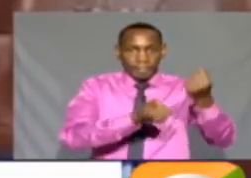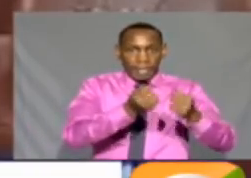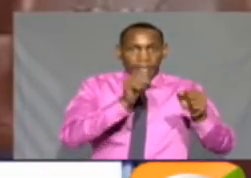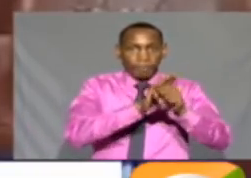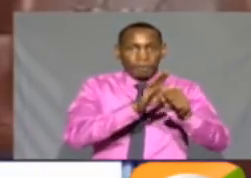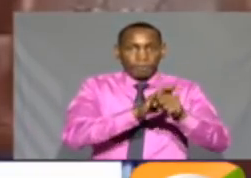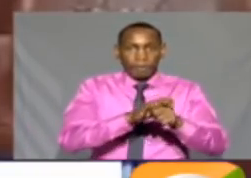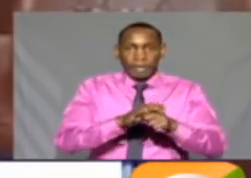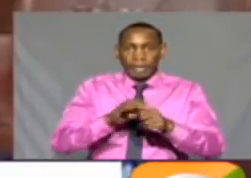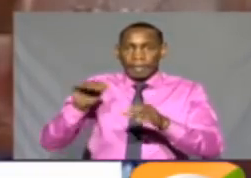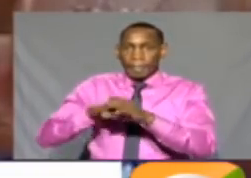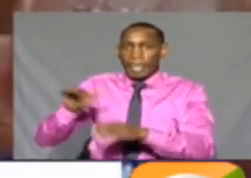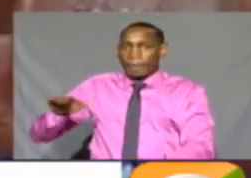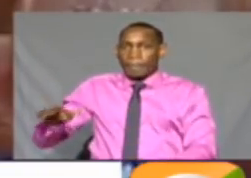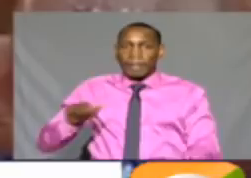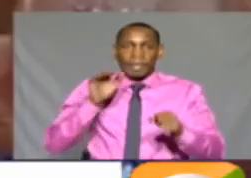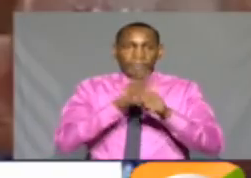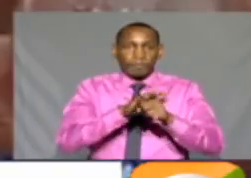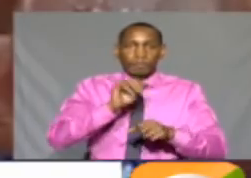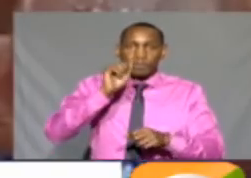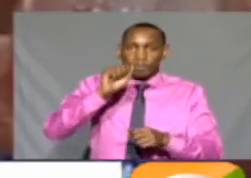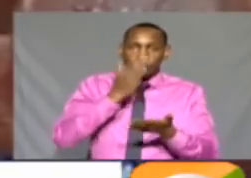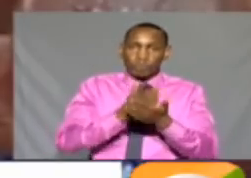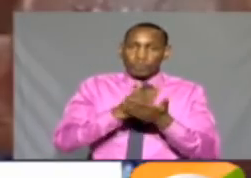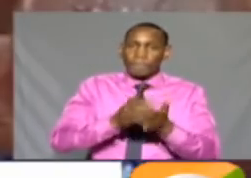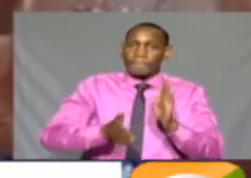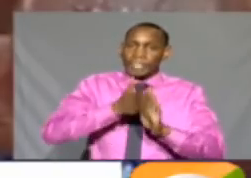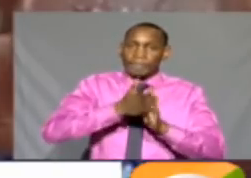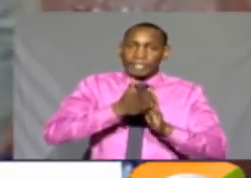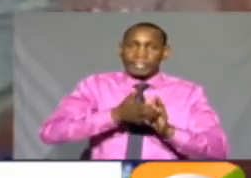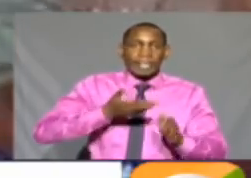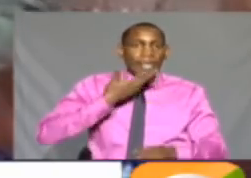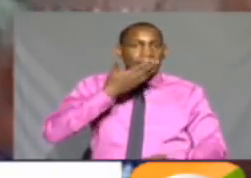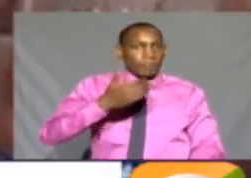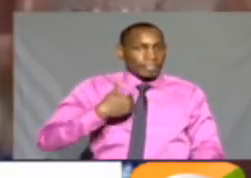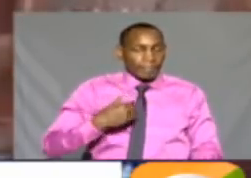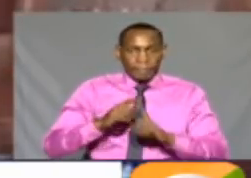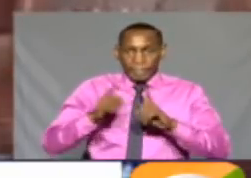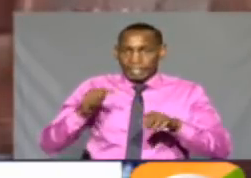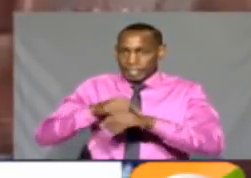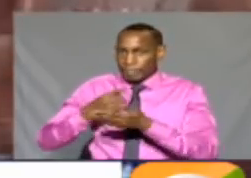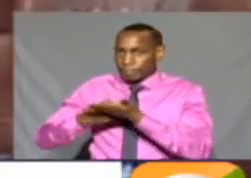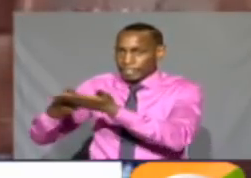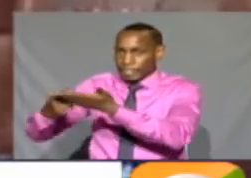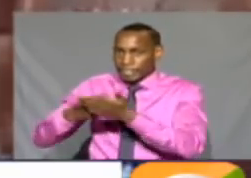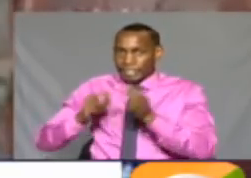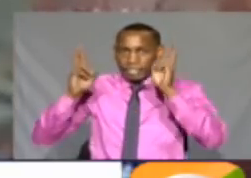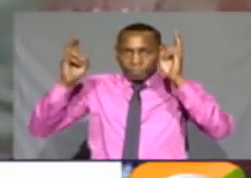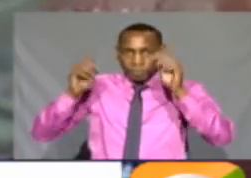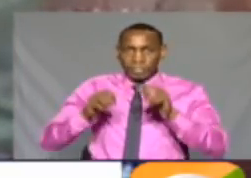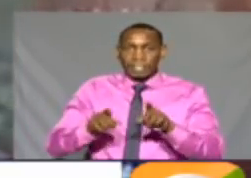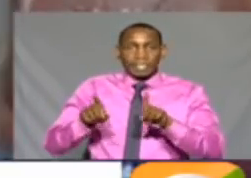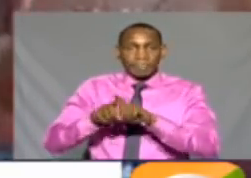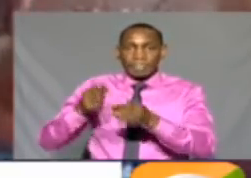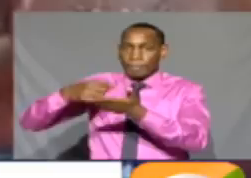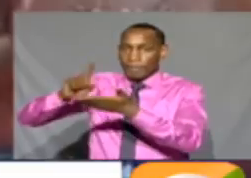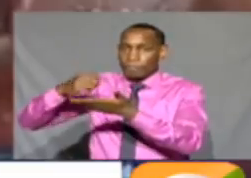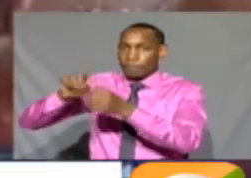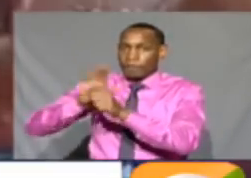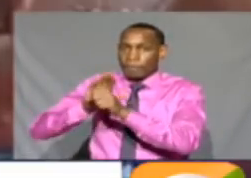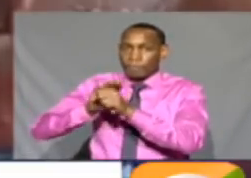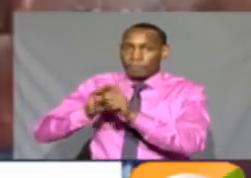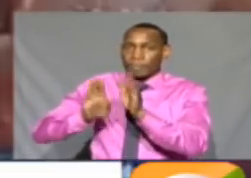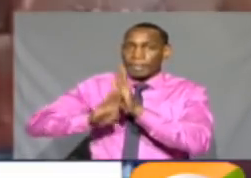parliamentarians, there would definitely have been swifter response. So even as we debate this motion, which we will debate, and we've passed many motions, we've passed that